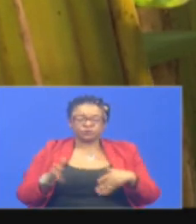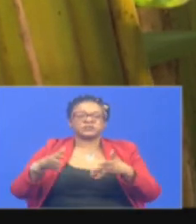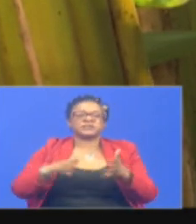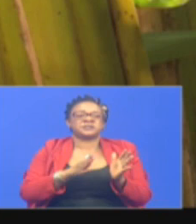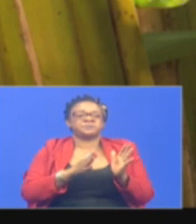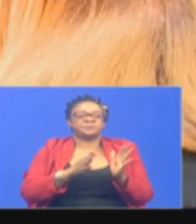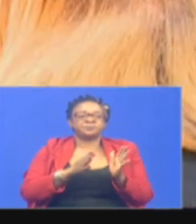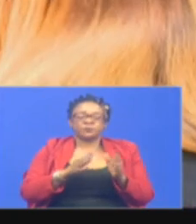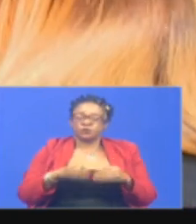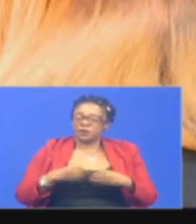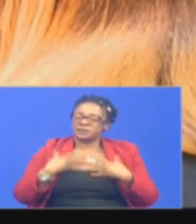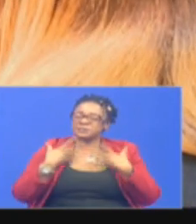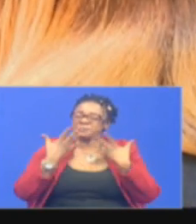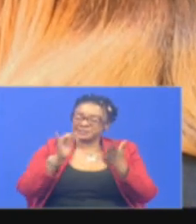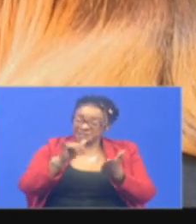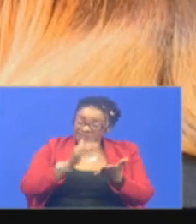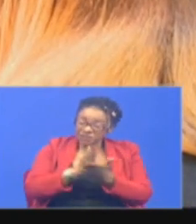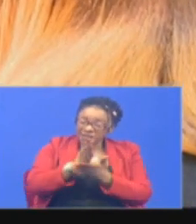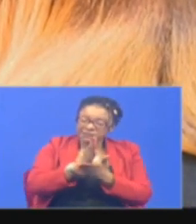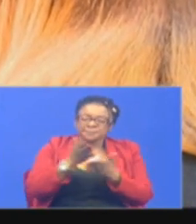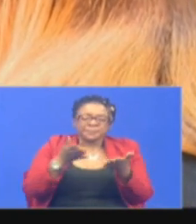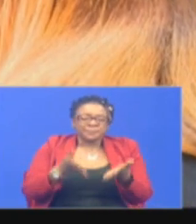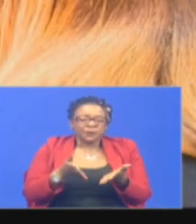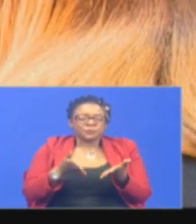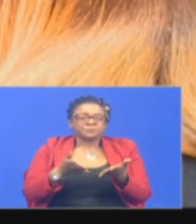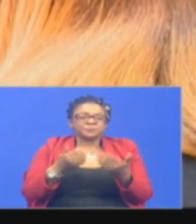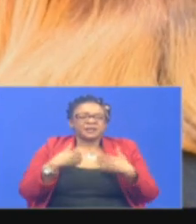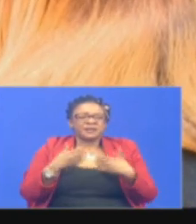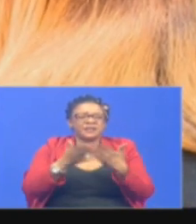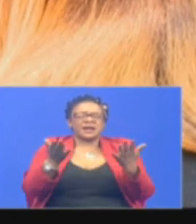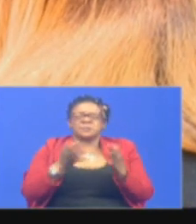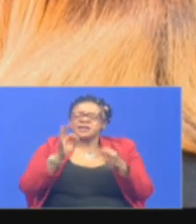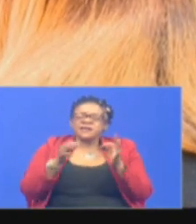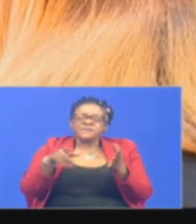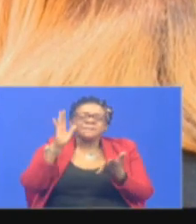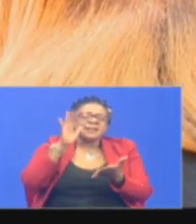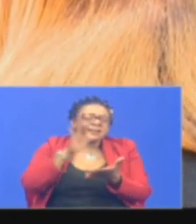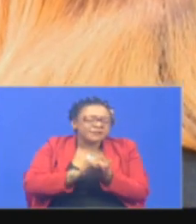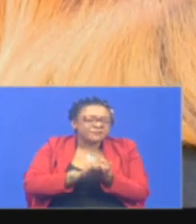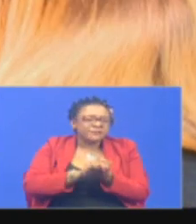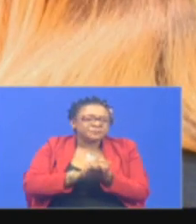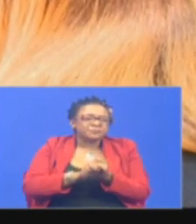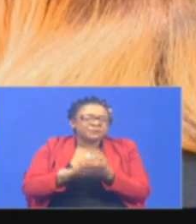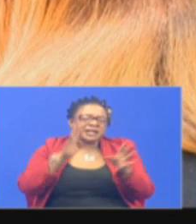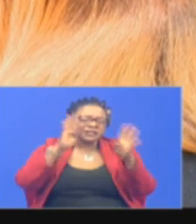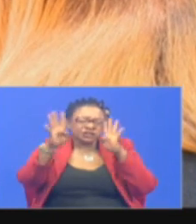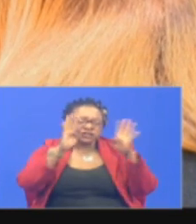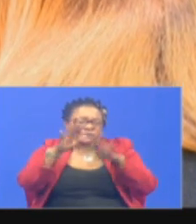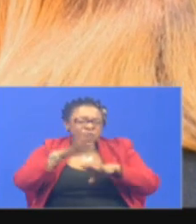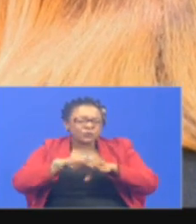to express that right. Now, here they are. If they believe that their initiative is so good,